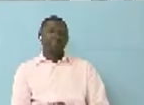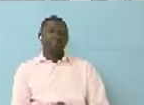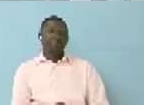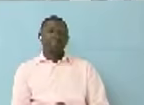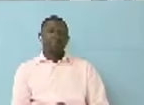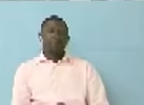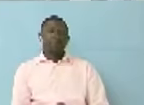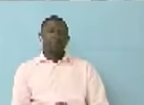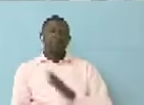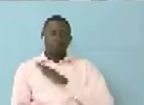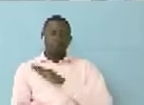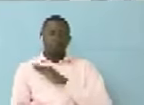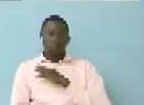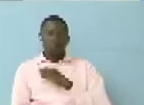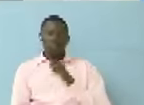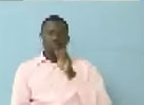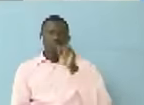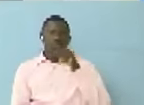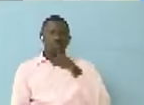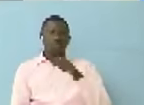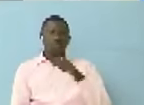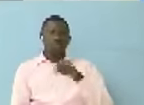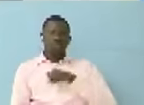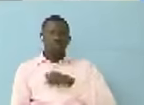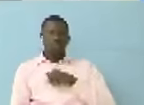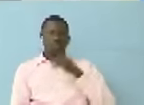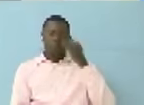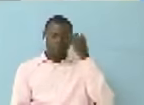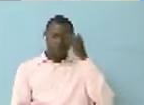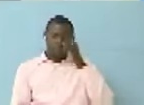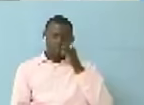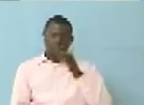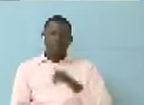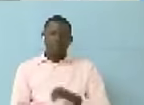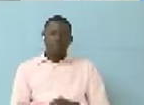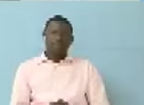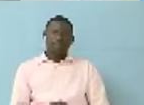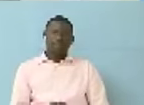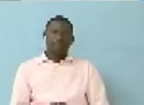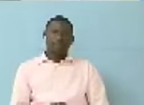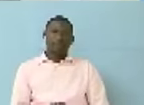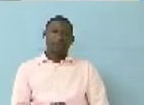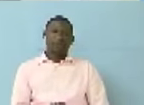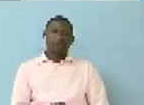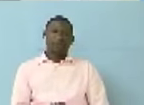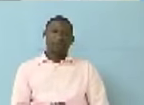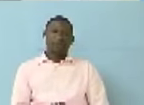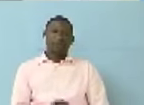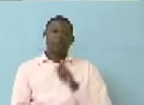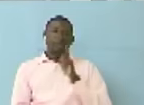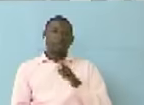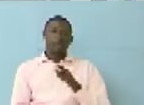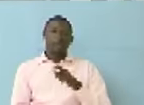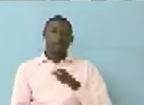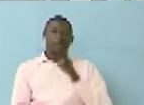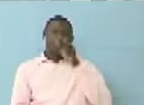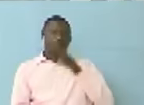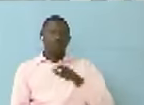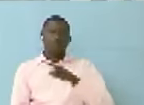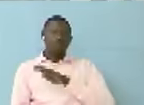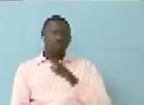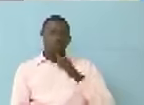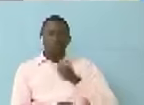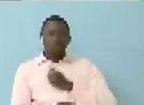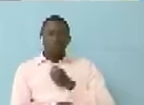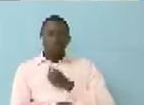It would also therefore be your view. Amunda utoko abekela itela jero letiko. That he was not threatened in